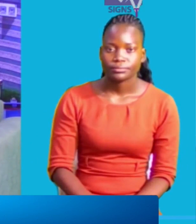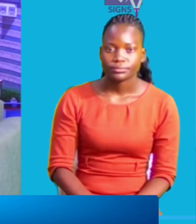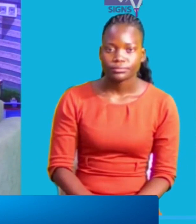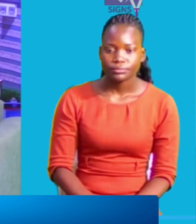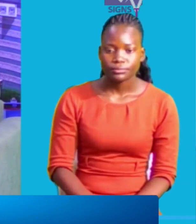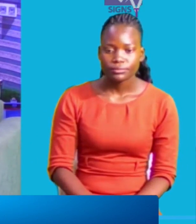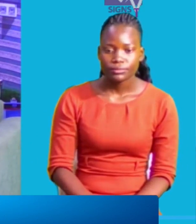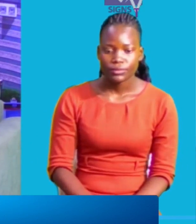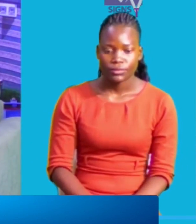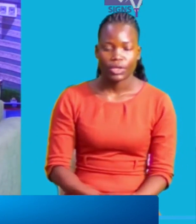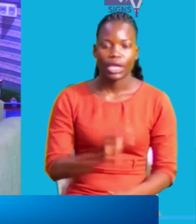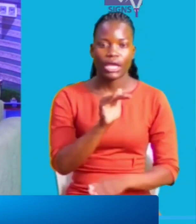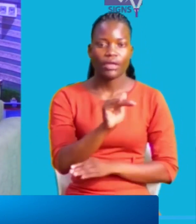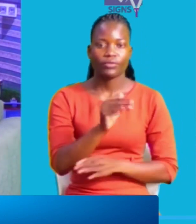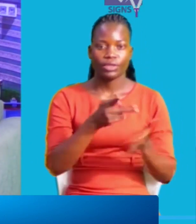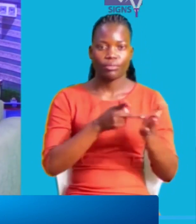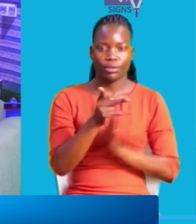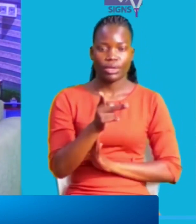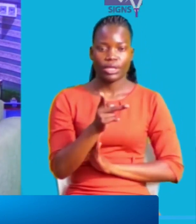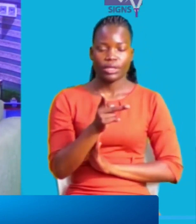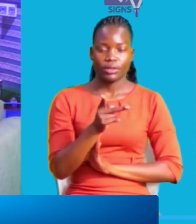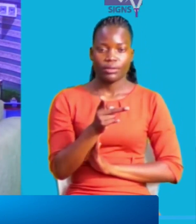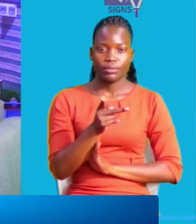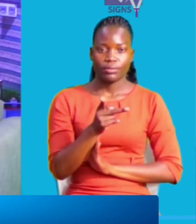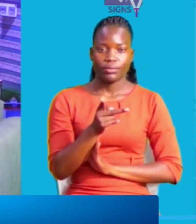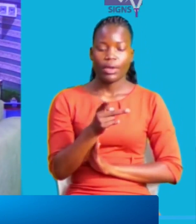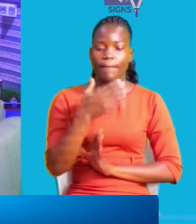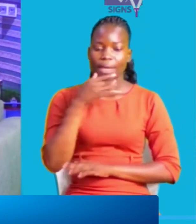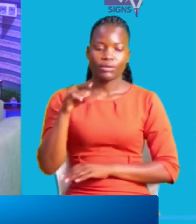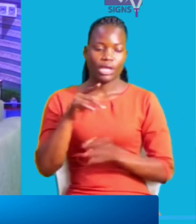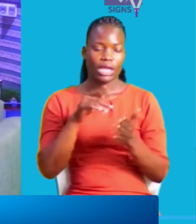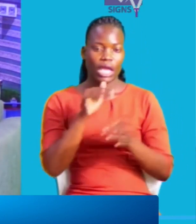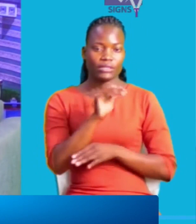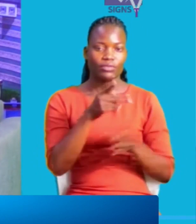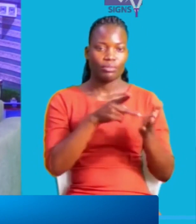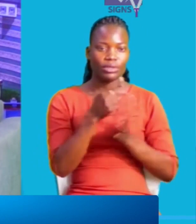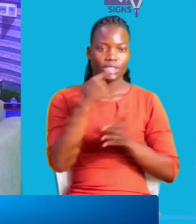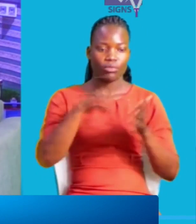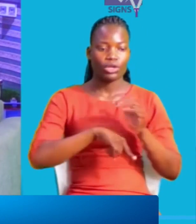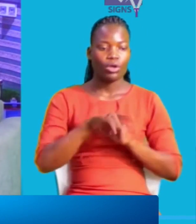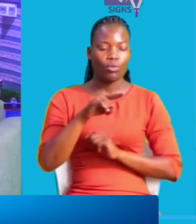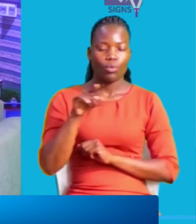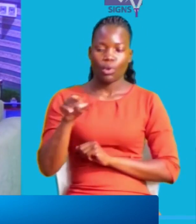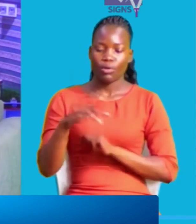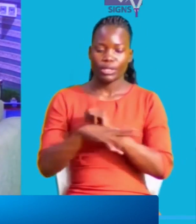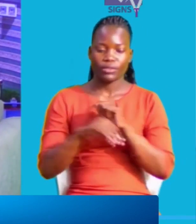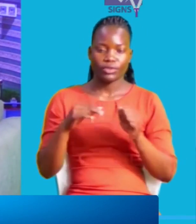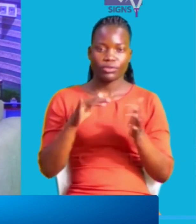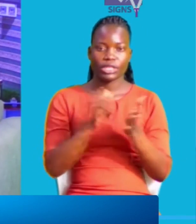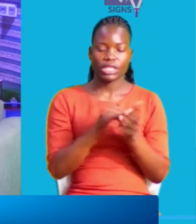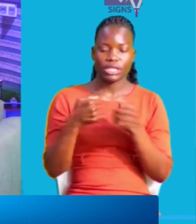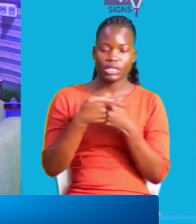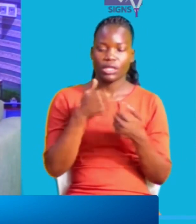Jamaa demand for the payment. Yeah. Alikuwa mfanyikazi wa boma. Akaelezea kwamba we umeniibia. Yeah. So those are some of the